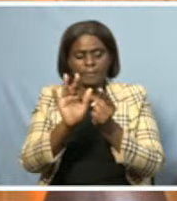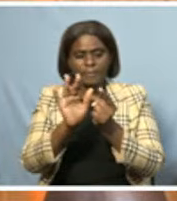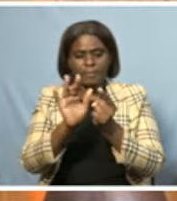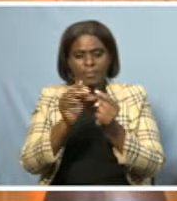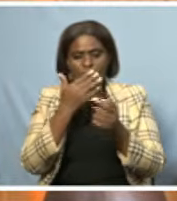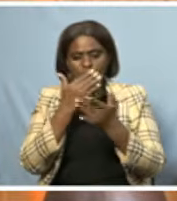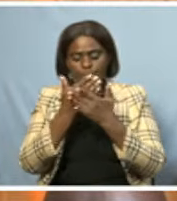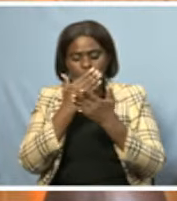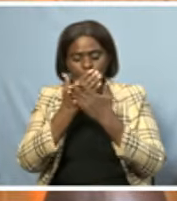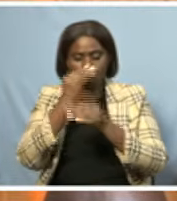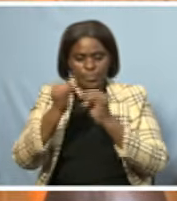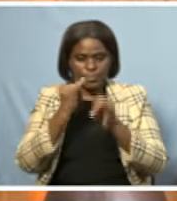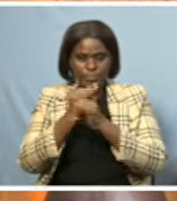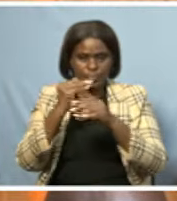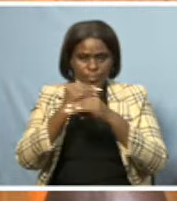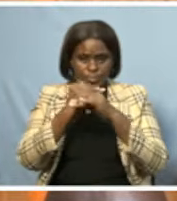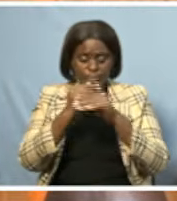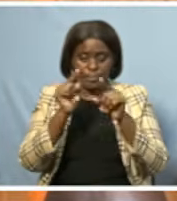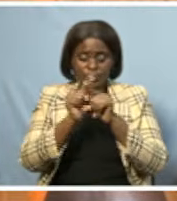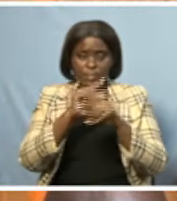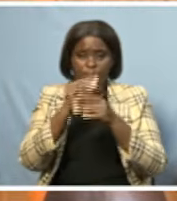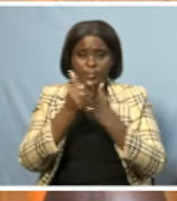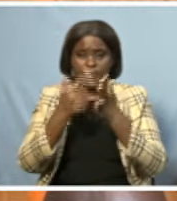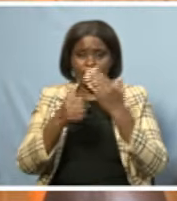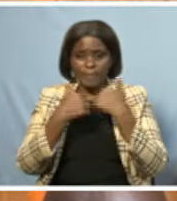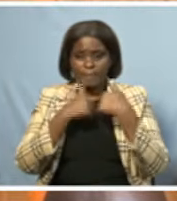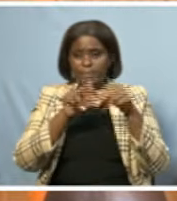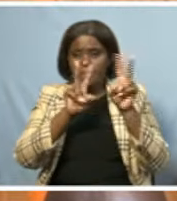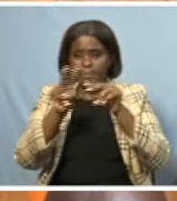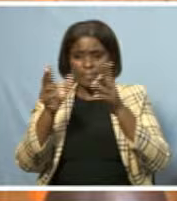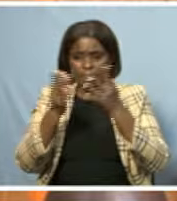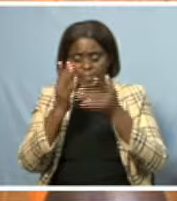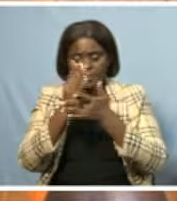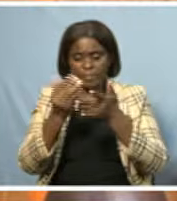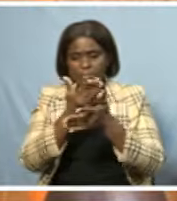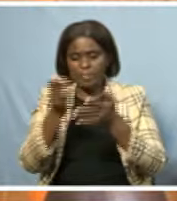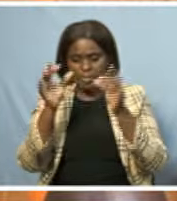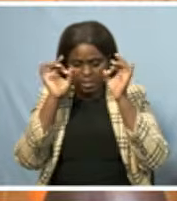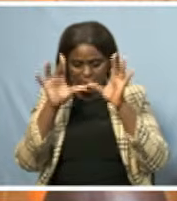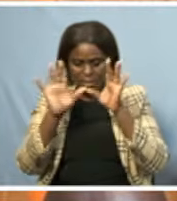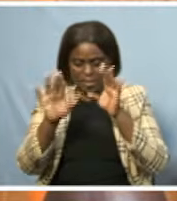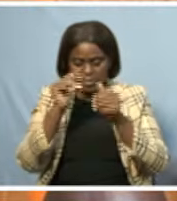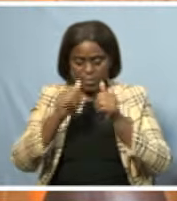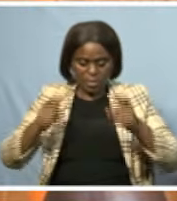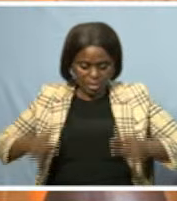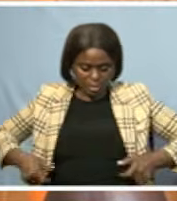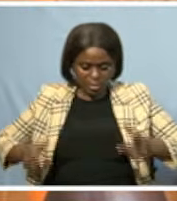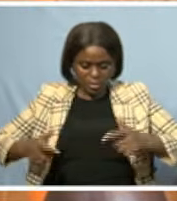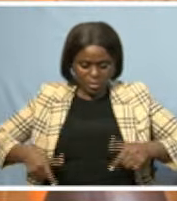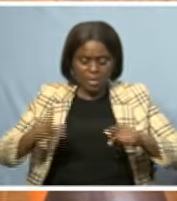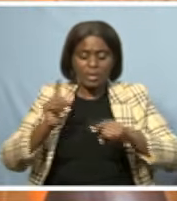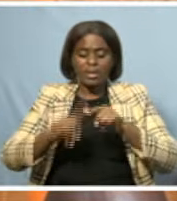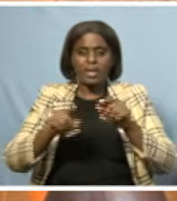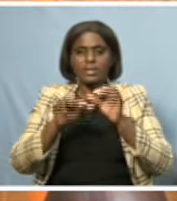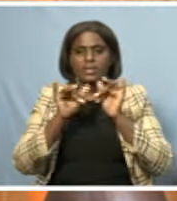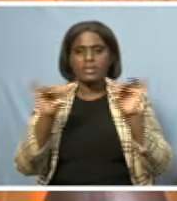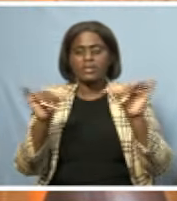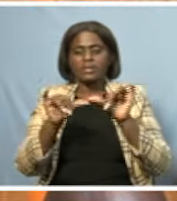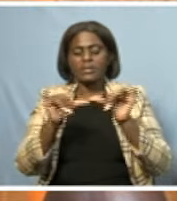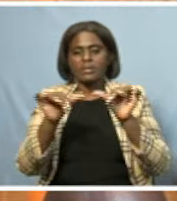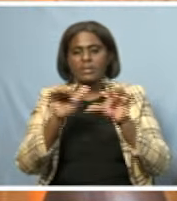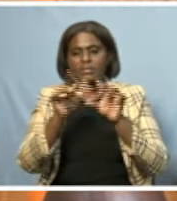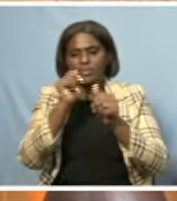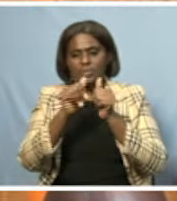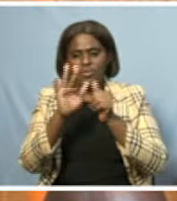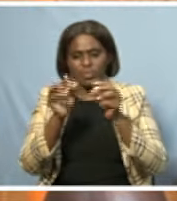prescribed international standards, and they have not been inspected. Some of them are a danger because the wheelchair can actually flip because